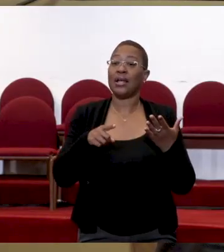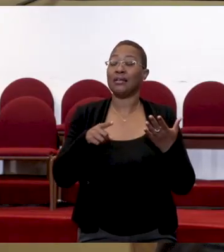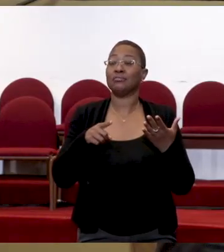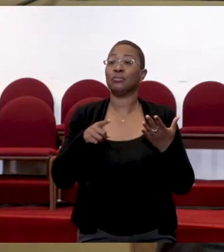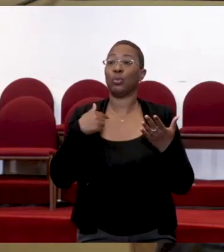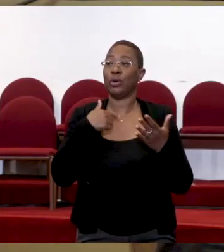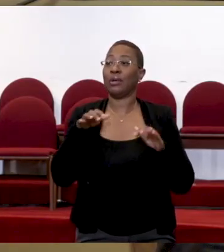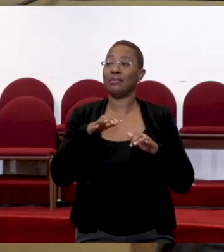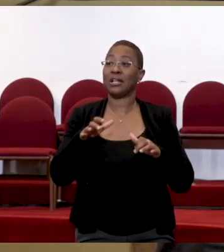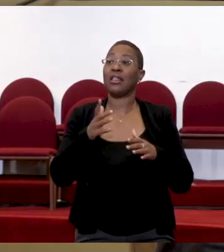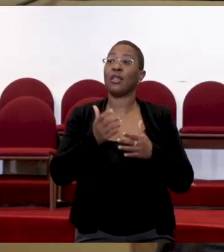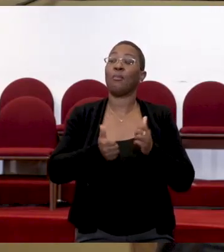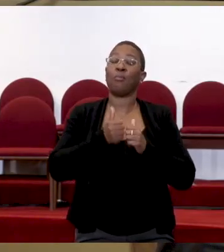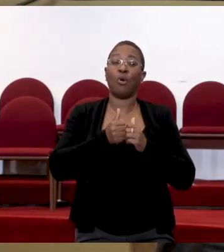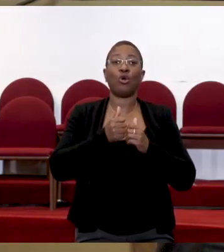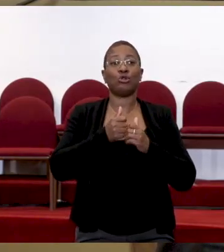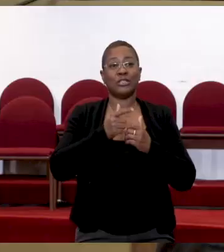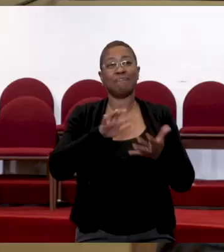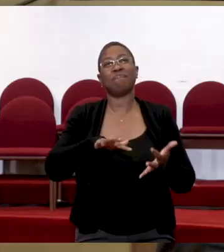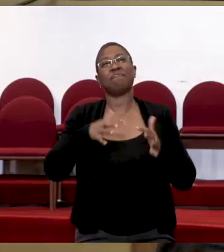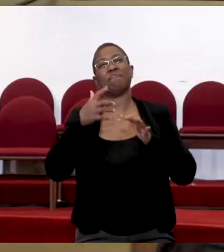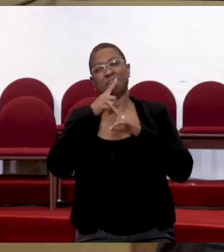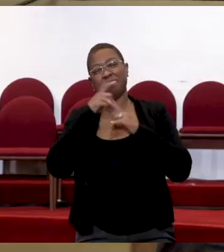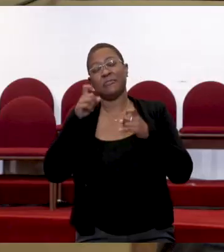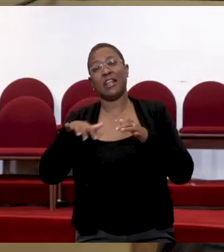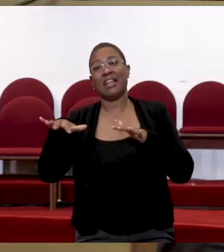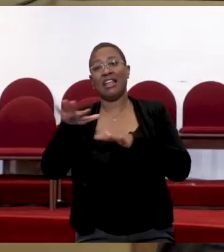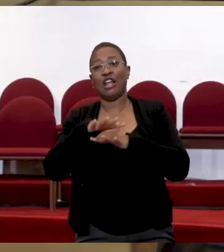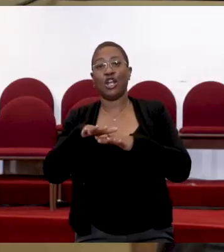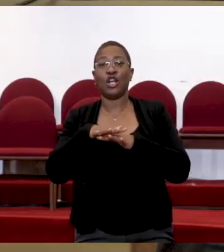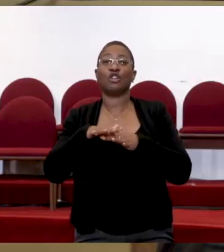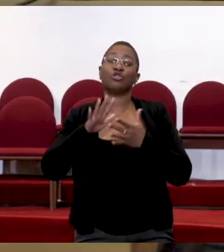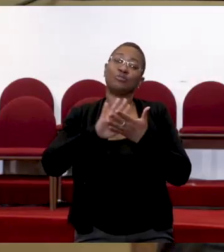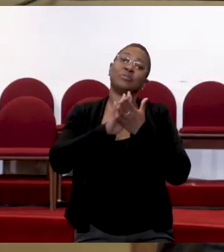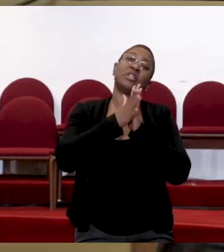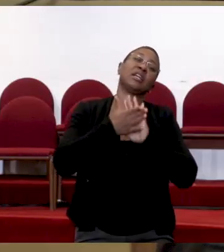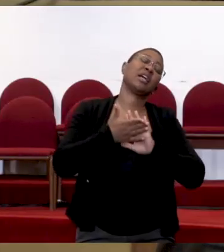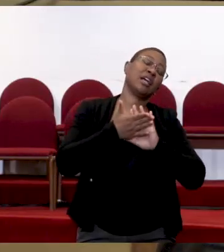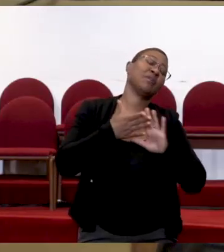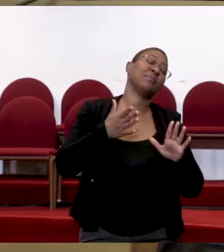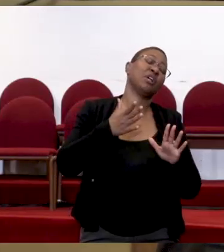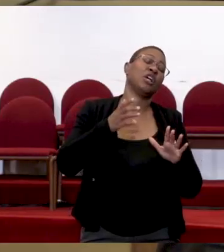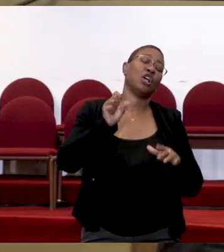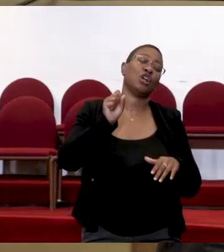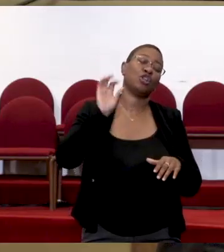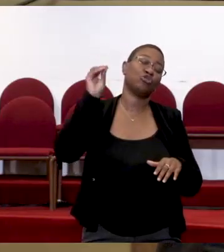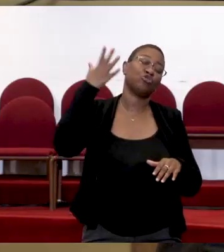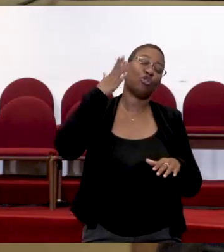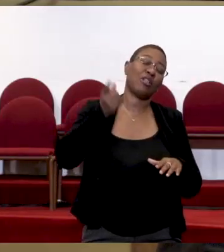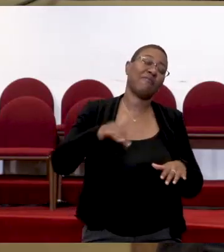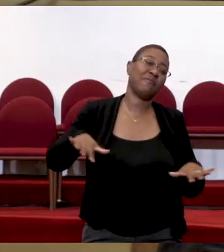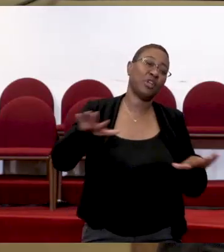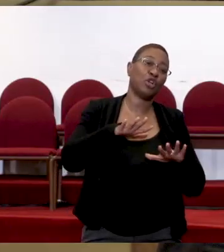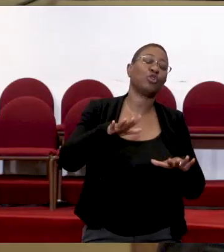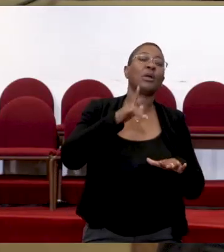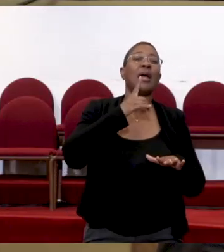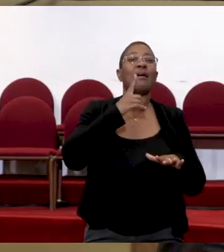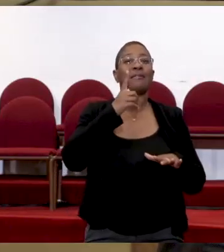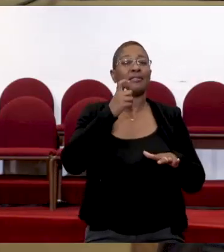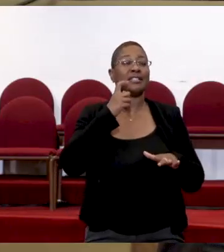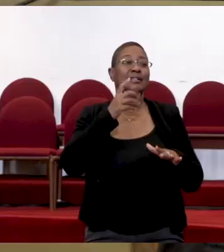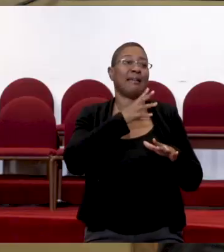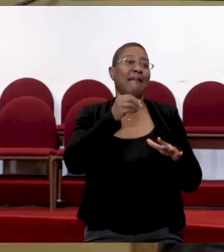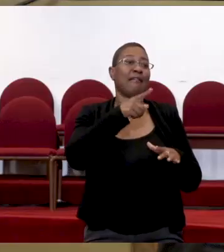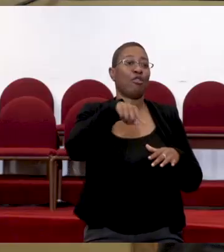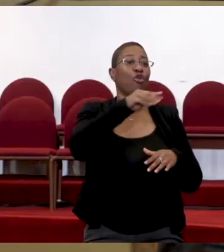of your neighborhood, turn it into a solar field, and then strengthen all the other blocks, right, with roofs and windows and the like,